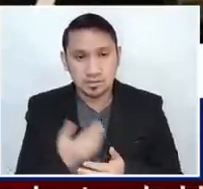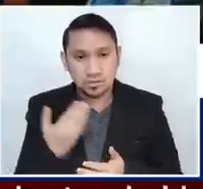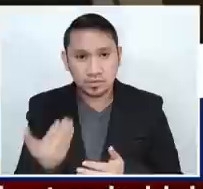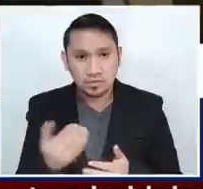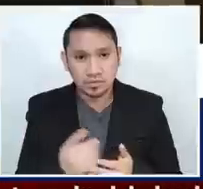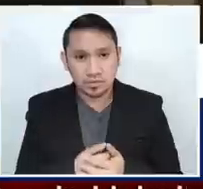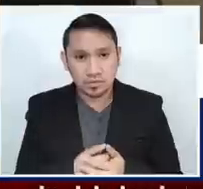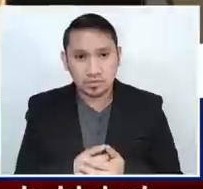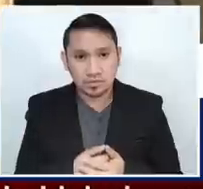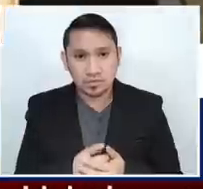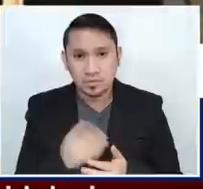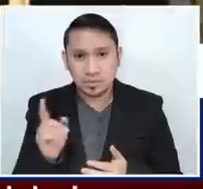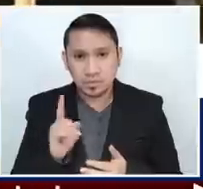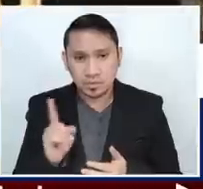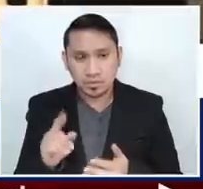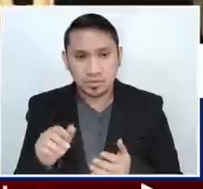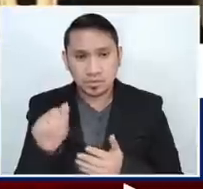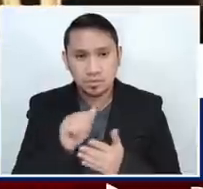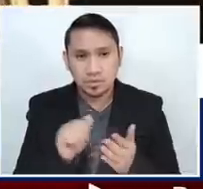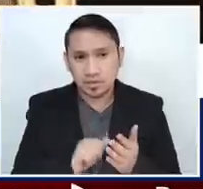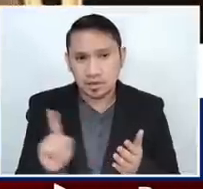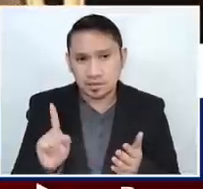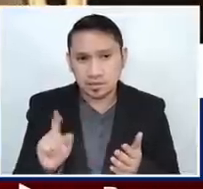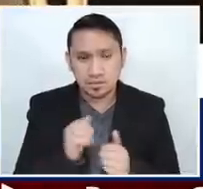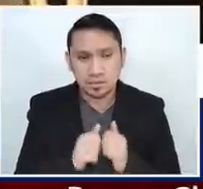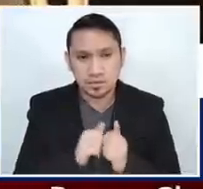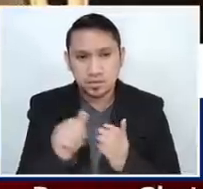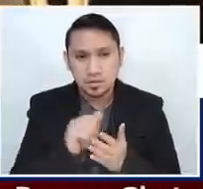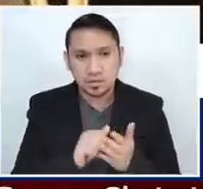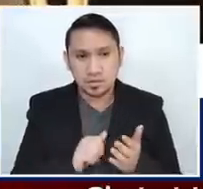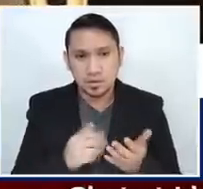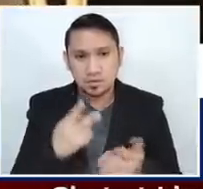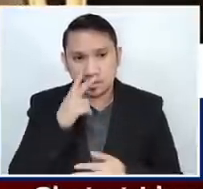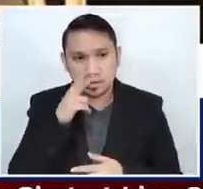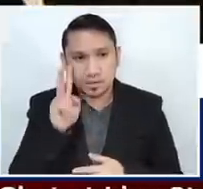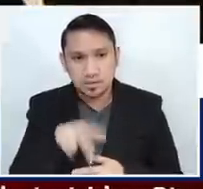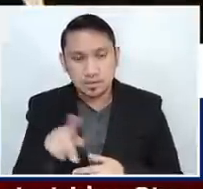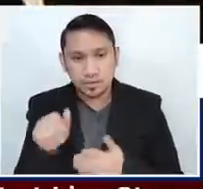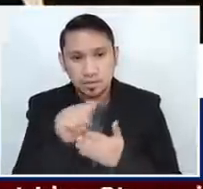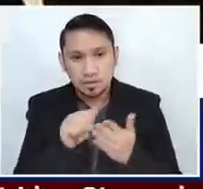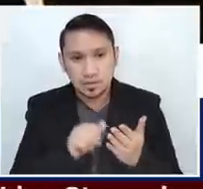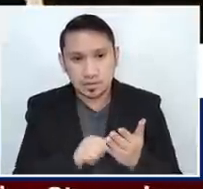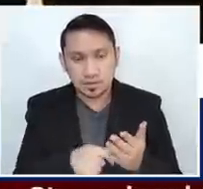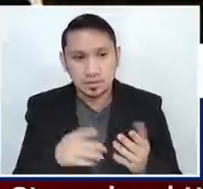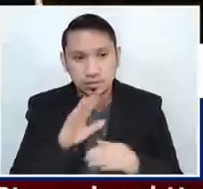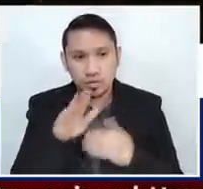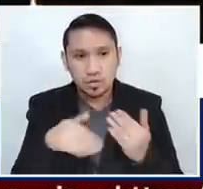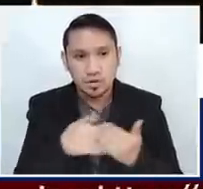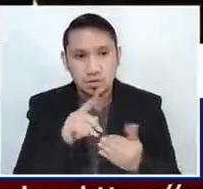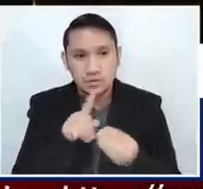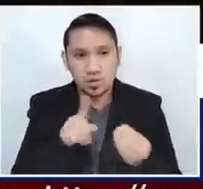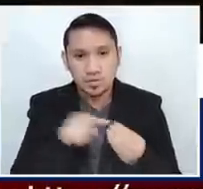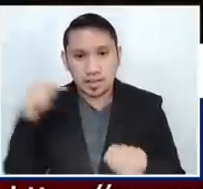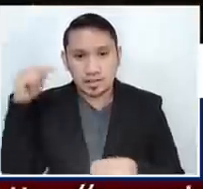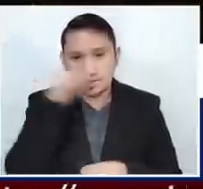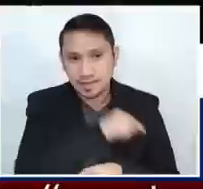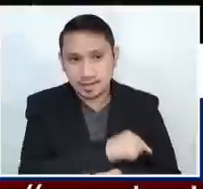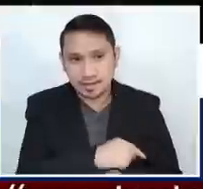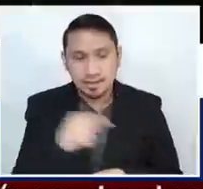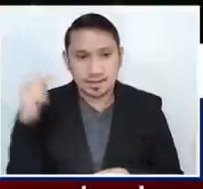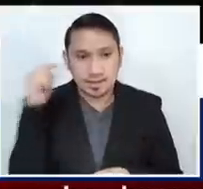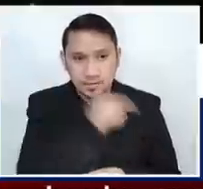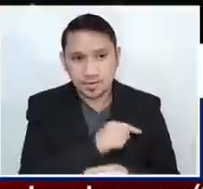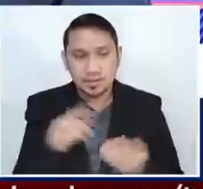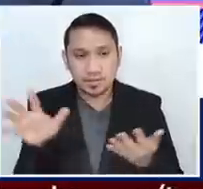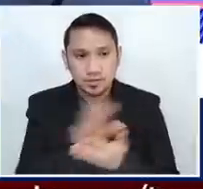know that? What is artistic there? I don't see anything artistic. It's a lie. It is a distortion